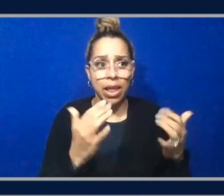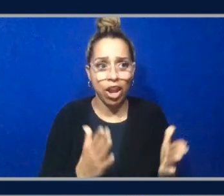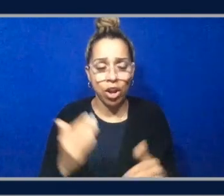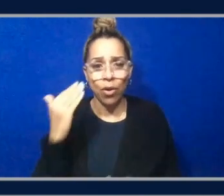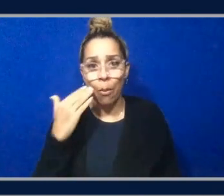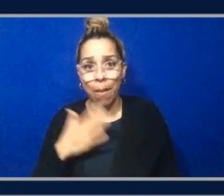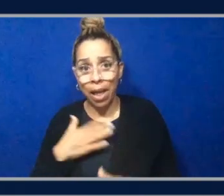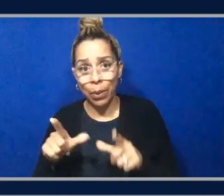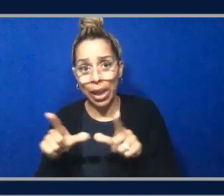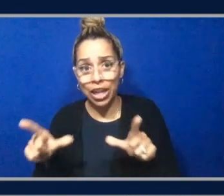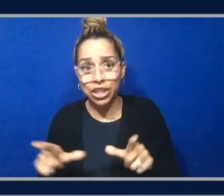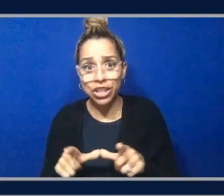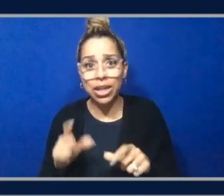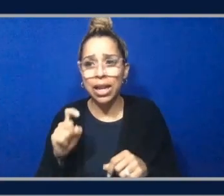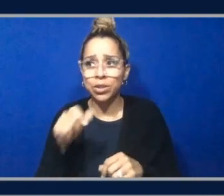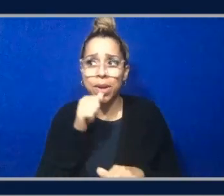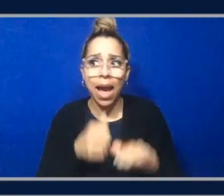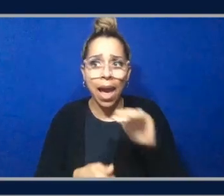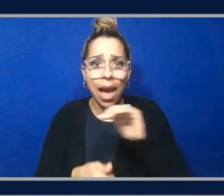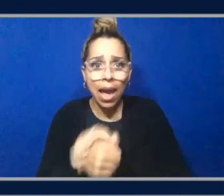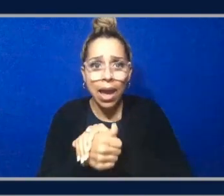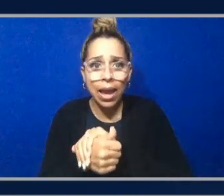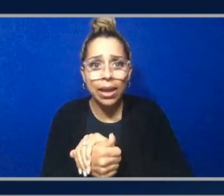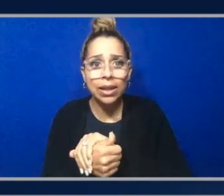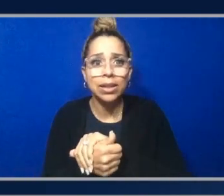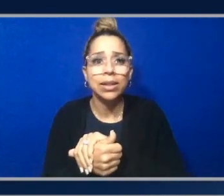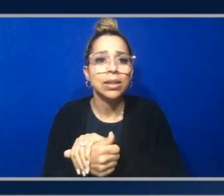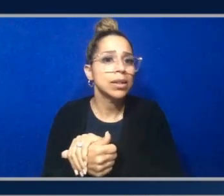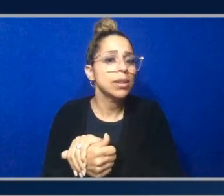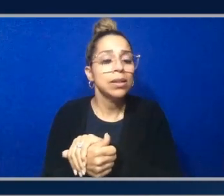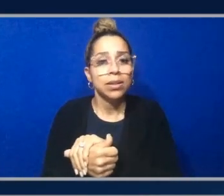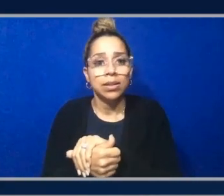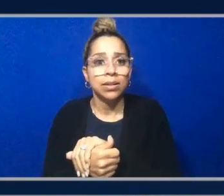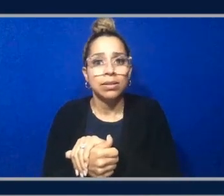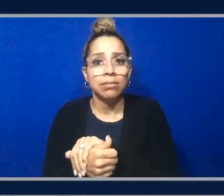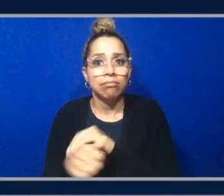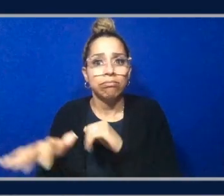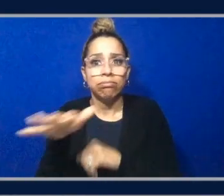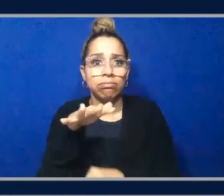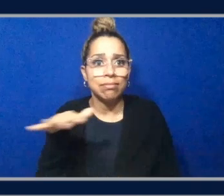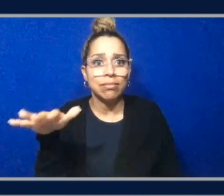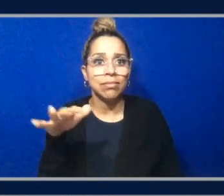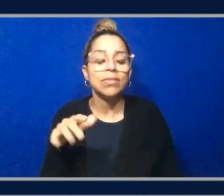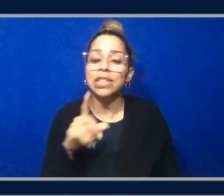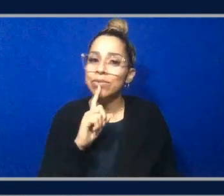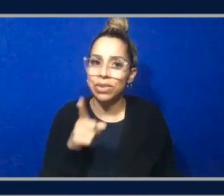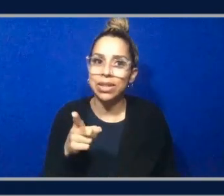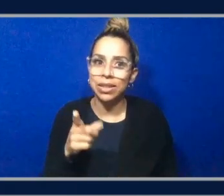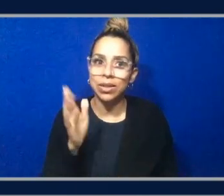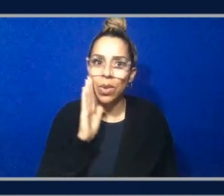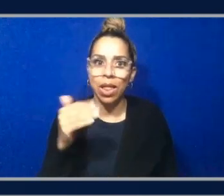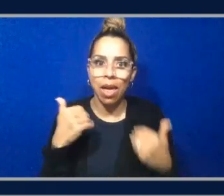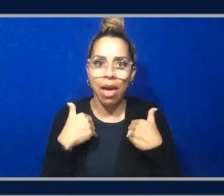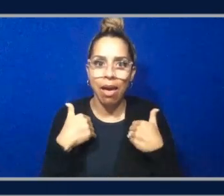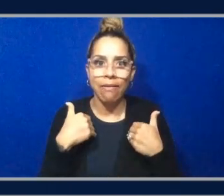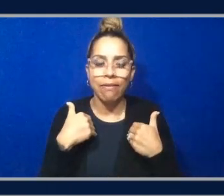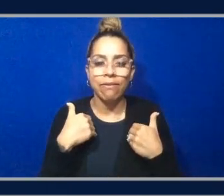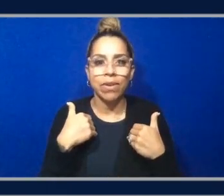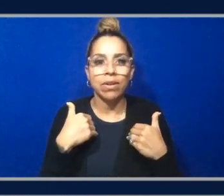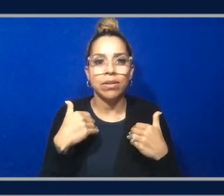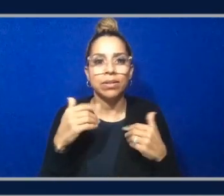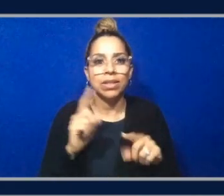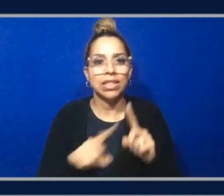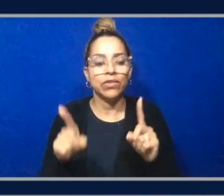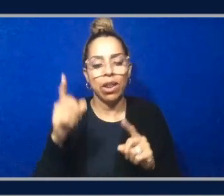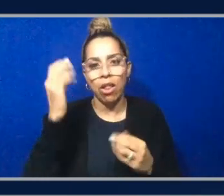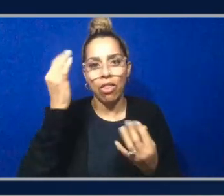like hide somewhere, you know, love that. in the Okay. environment. And it's actually having a chain of thought, as we call it. So it's